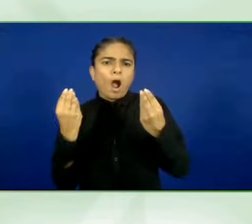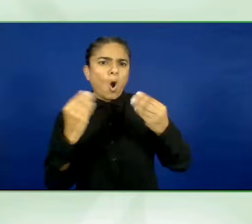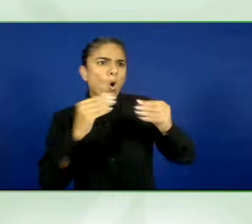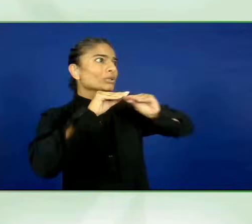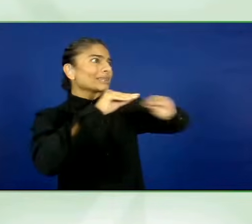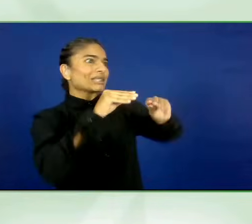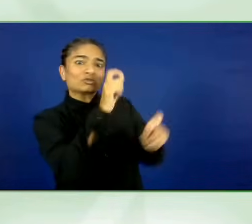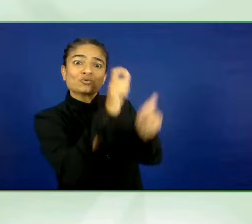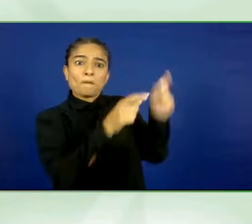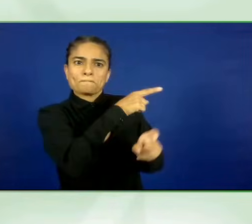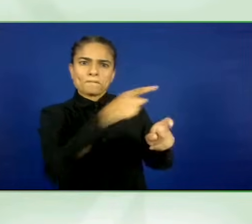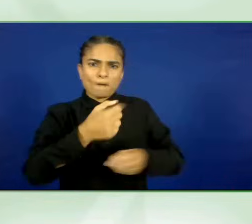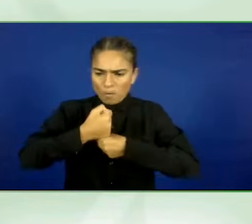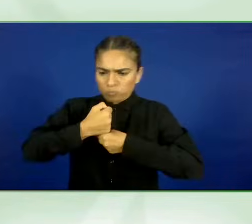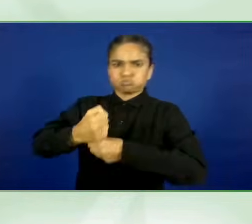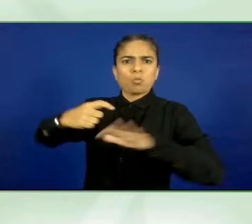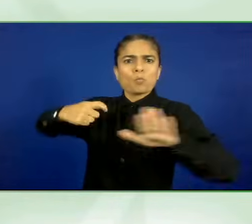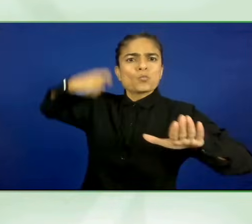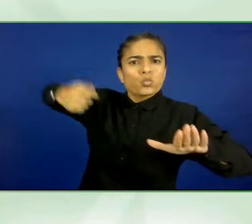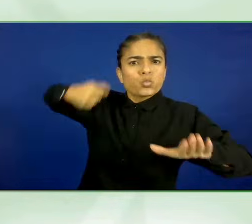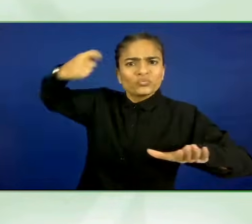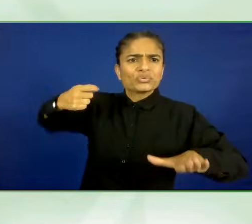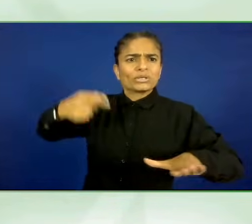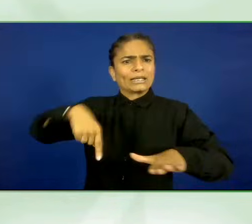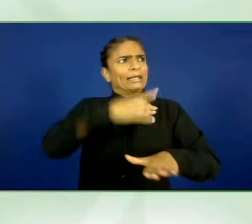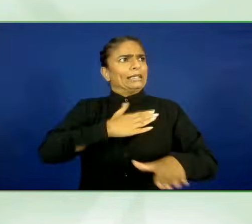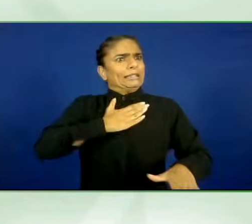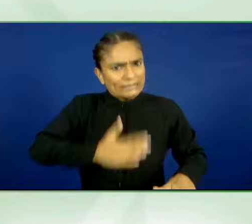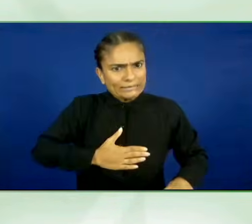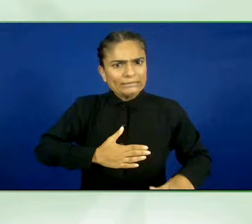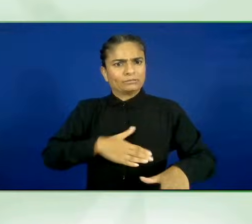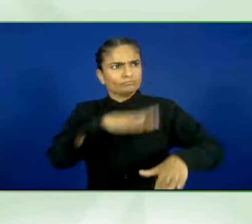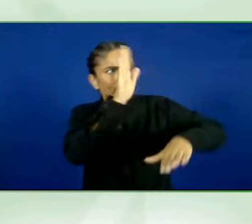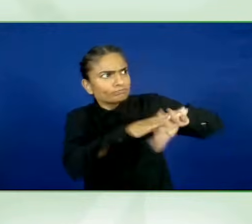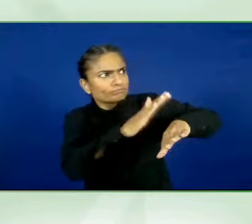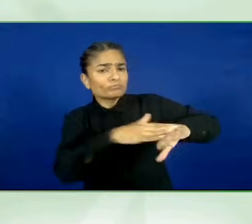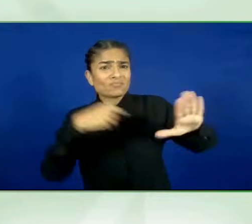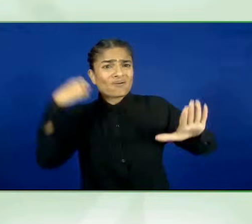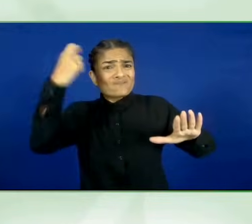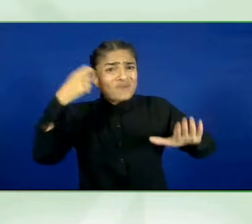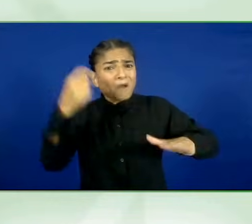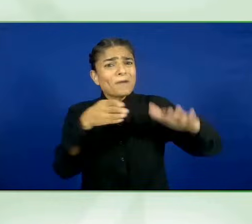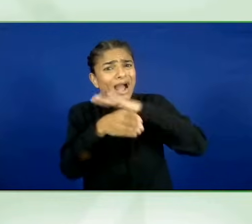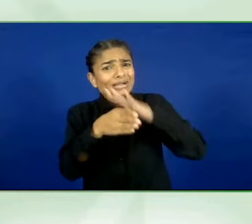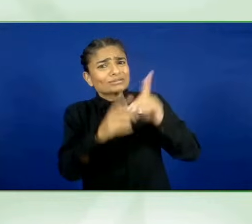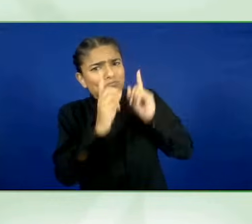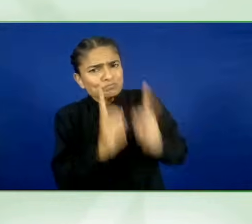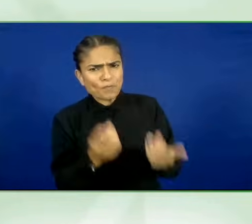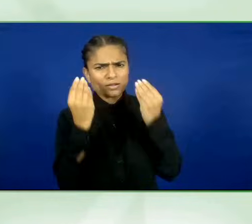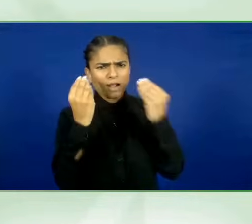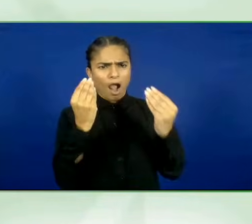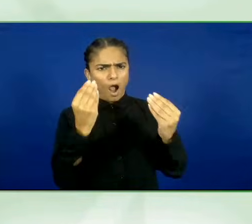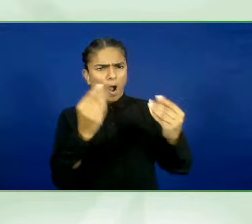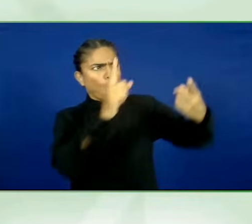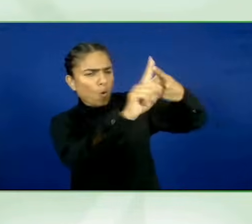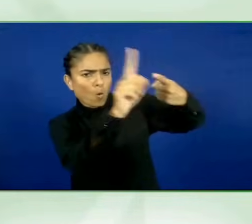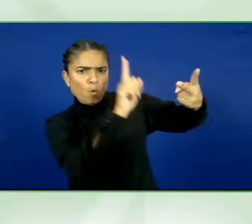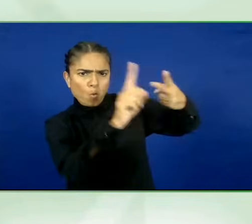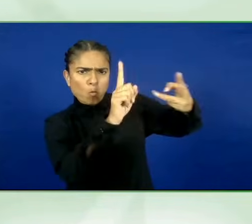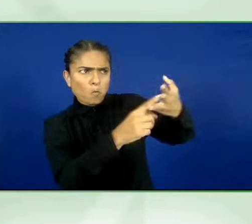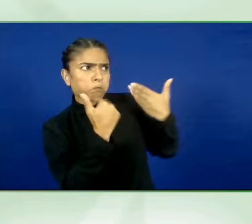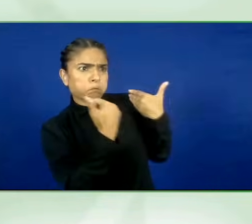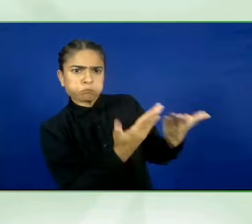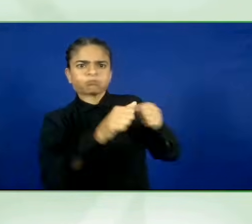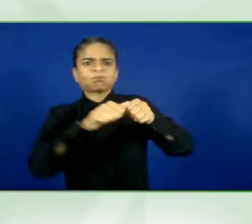make it known that this type of accessibility is available to the public? So for the